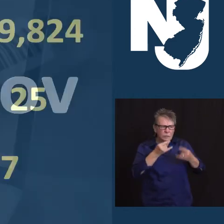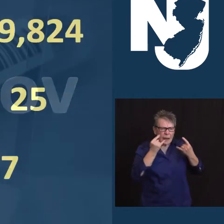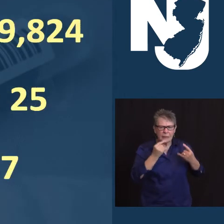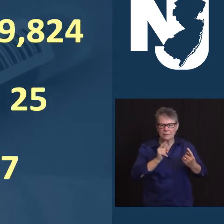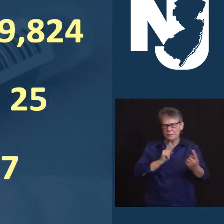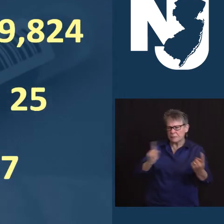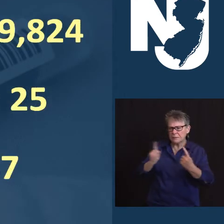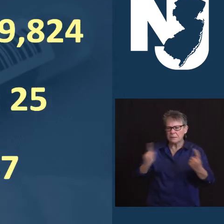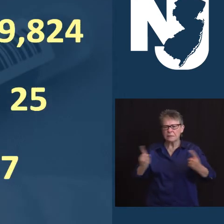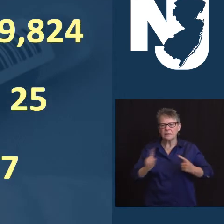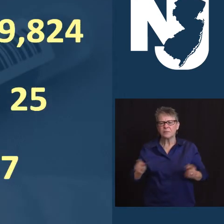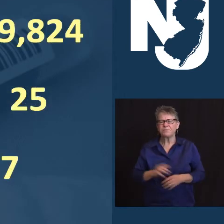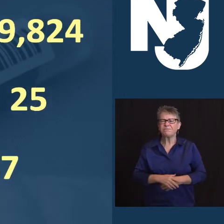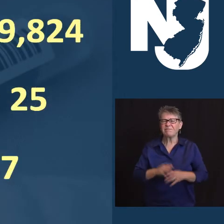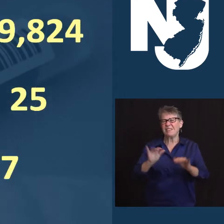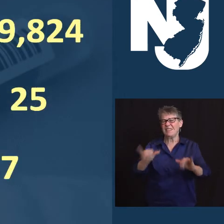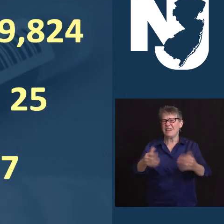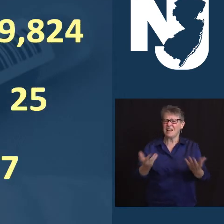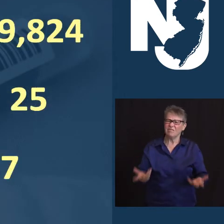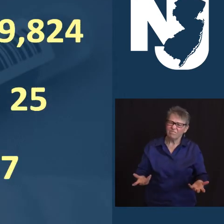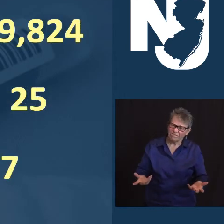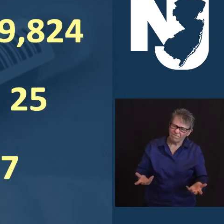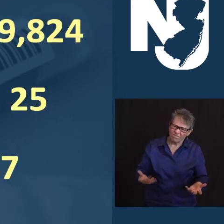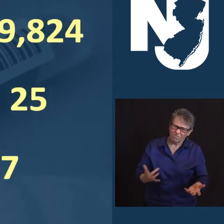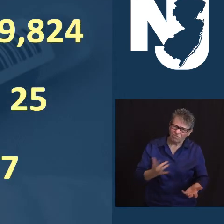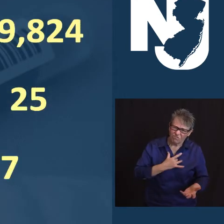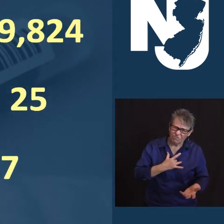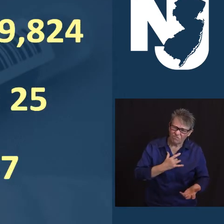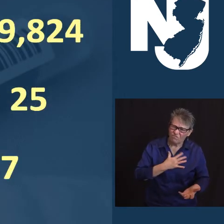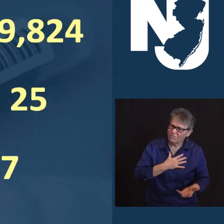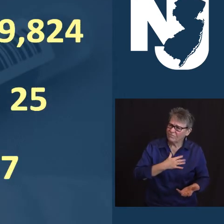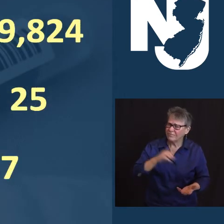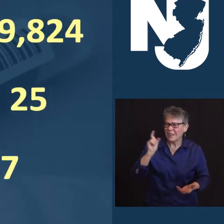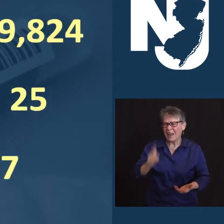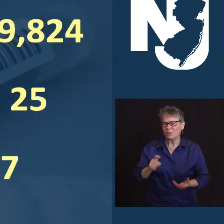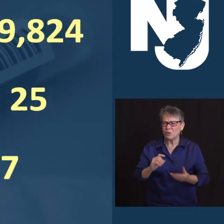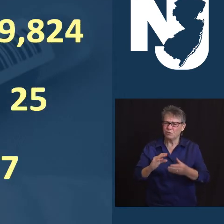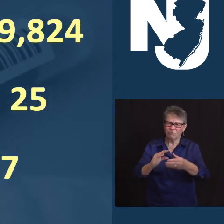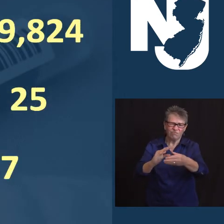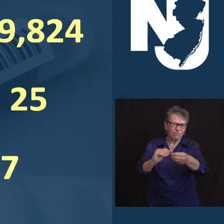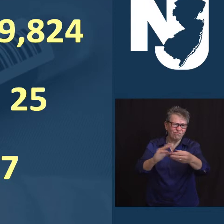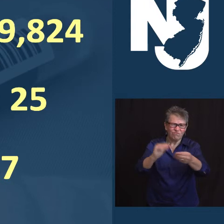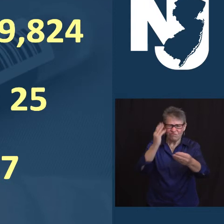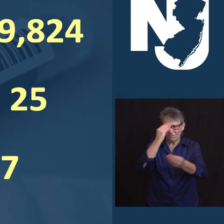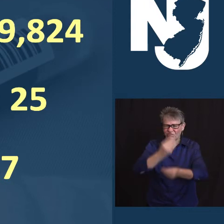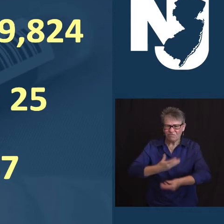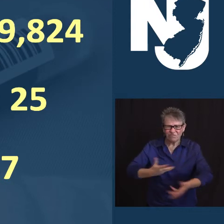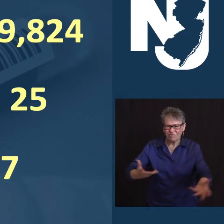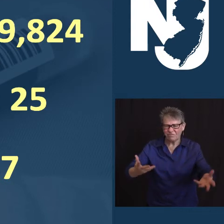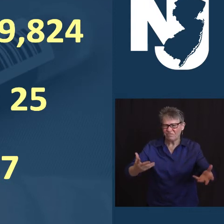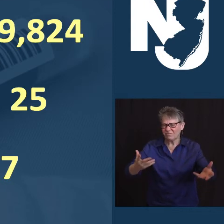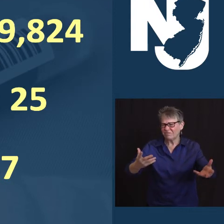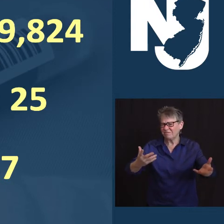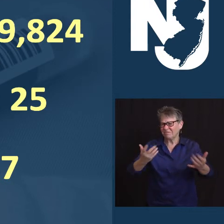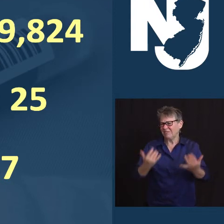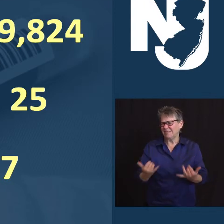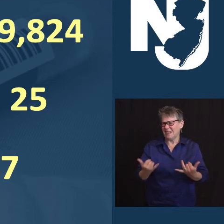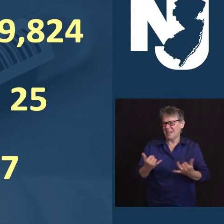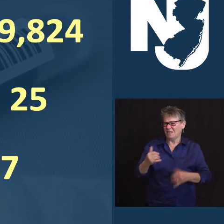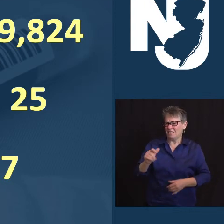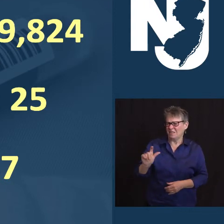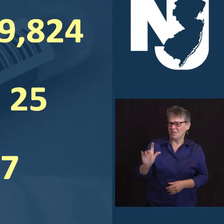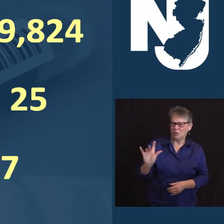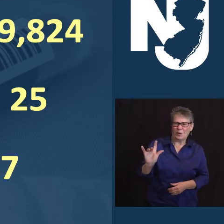However, we do have the solemn duty today to report with a heavy heart another 25 deaths, which are now confirmed to have been